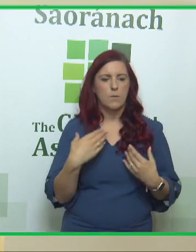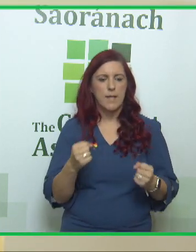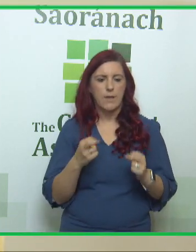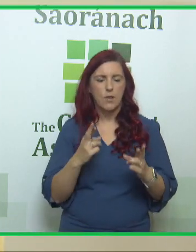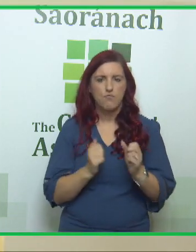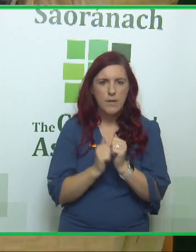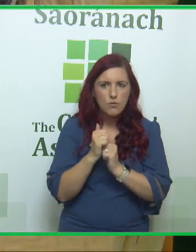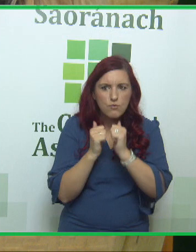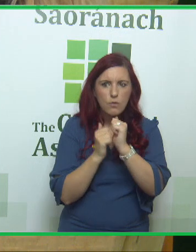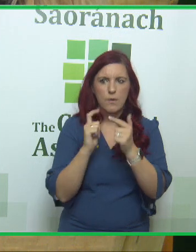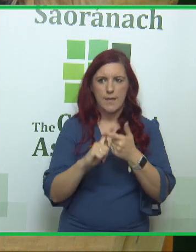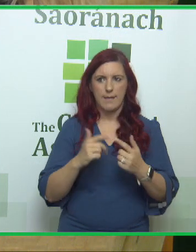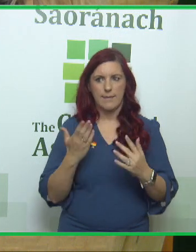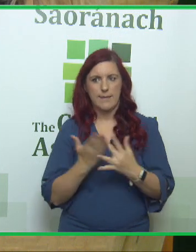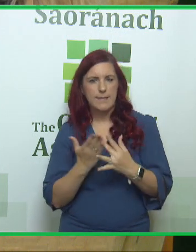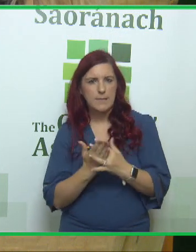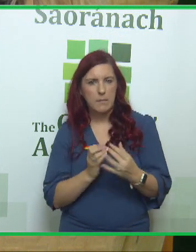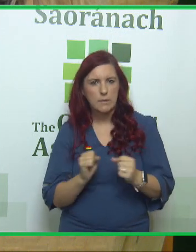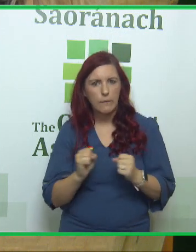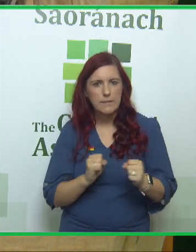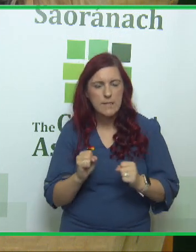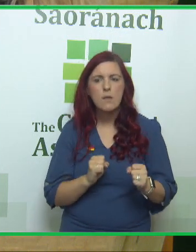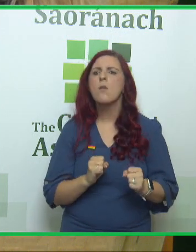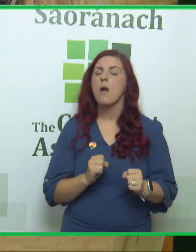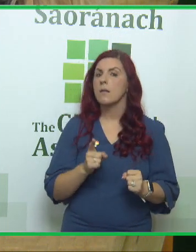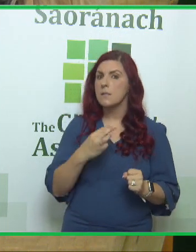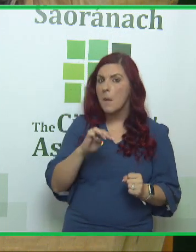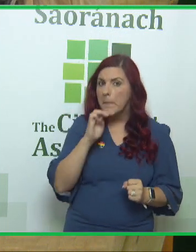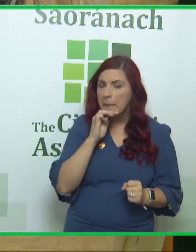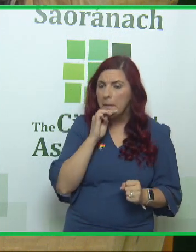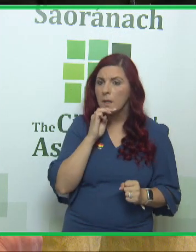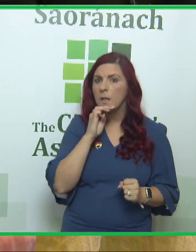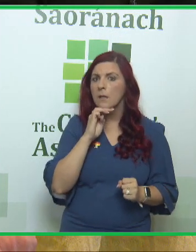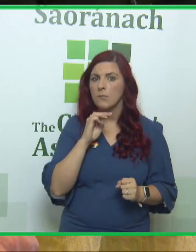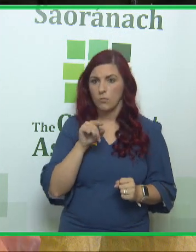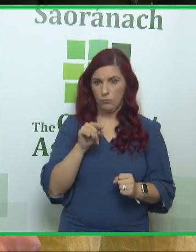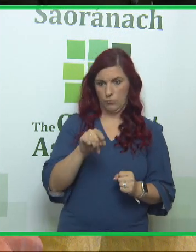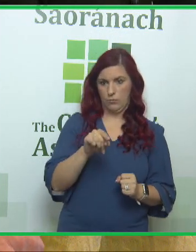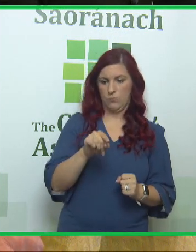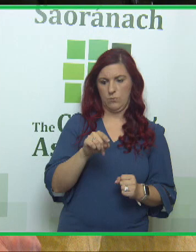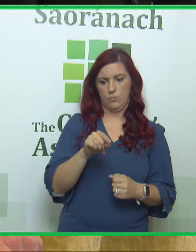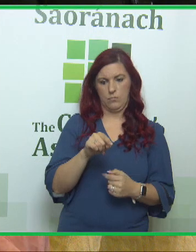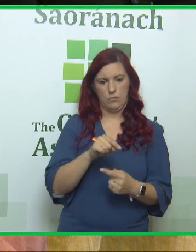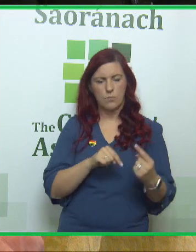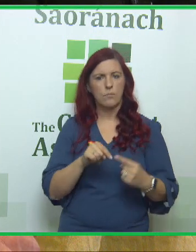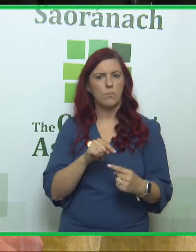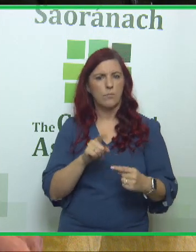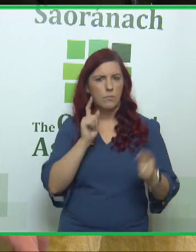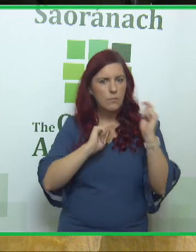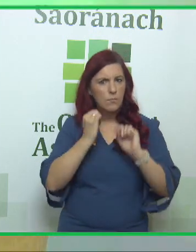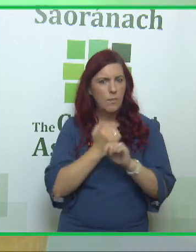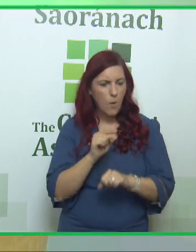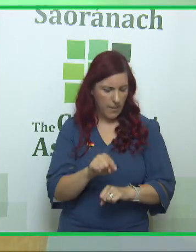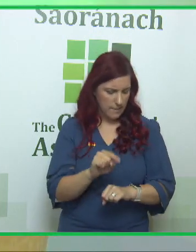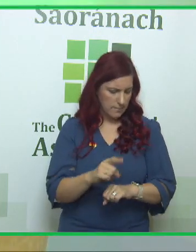structures and the accessibility of services. So is that something where there is a gap where, as Jo-Hanna and others have outlined, it